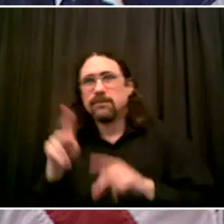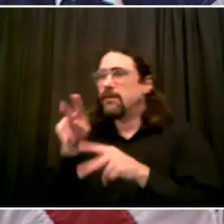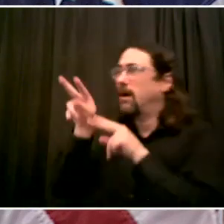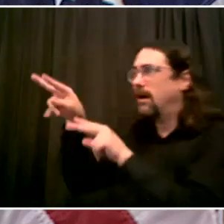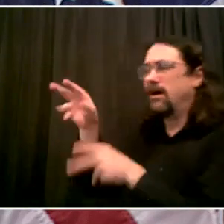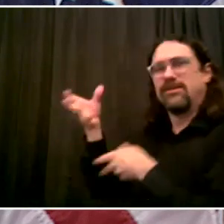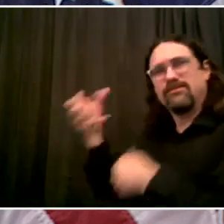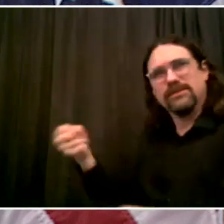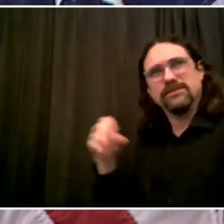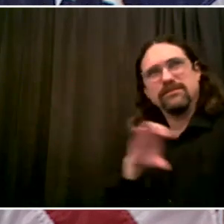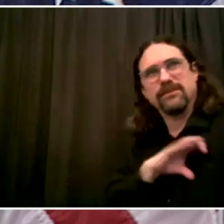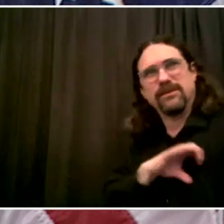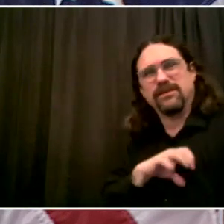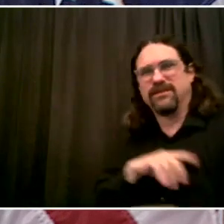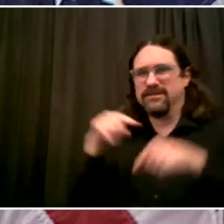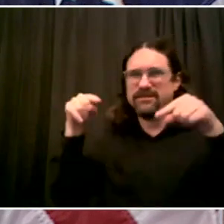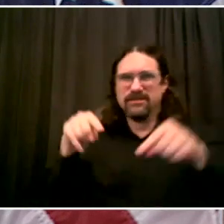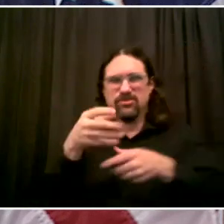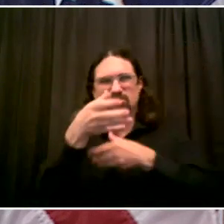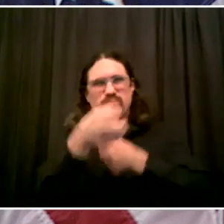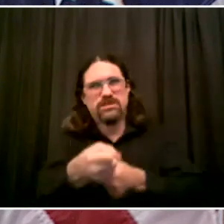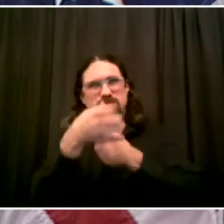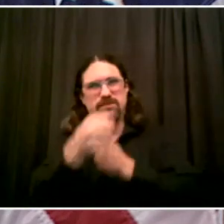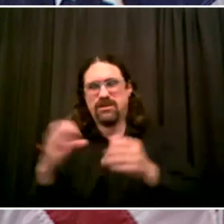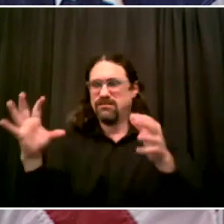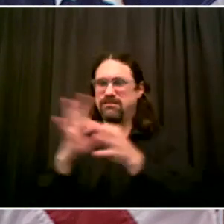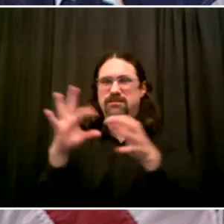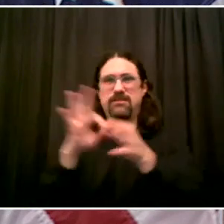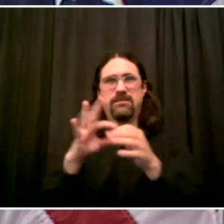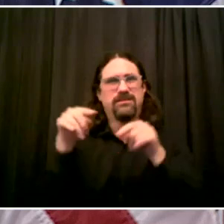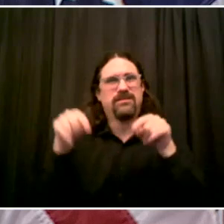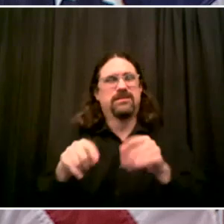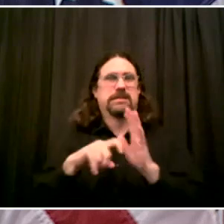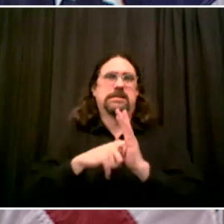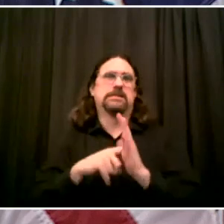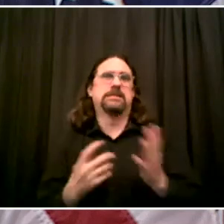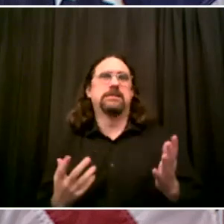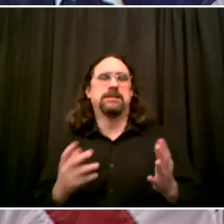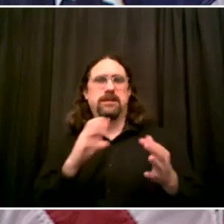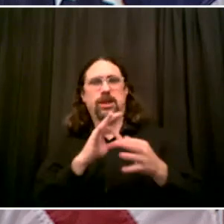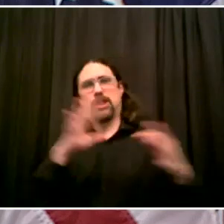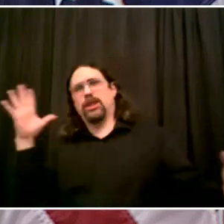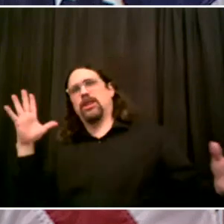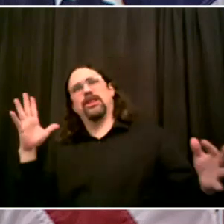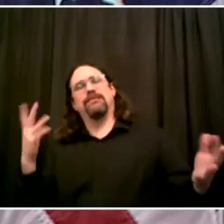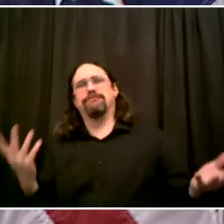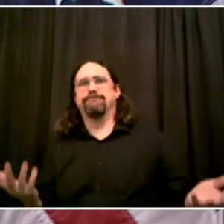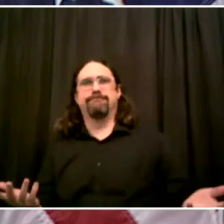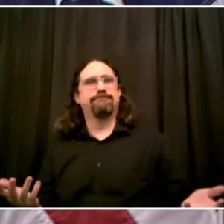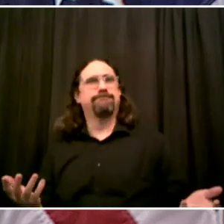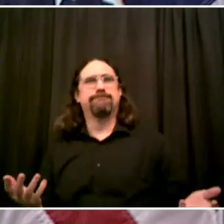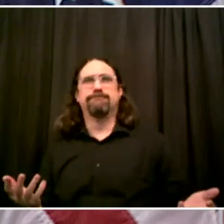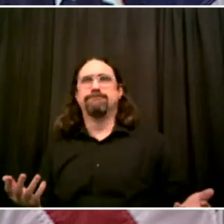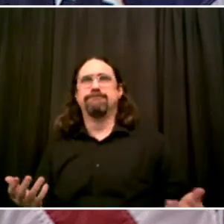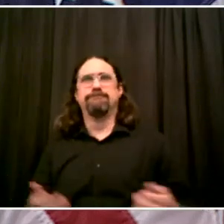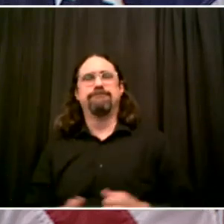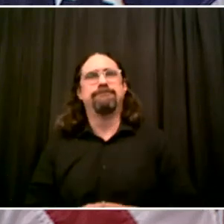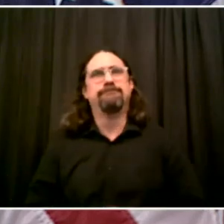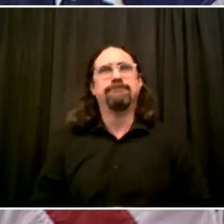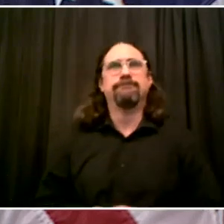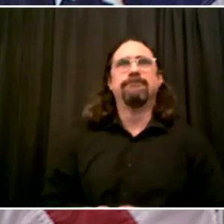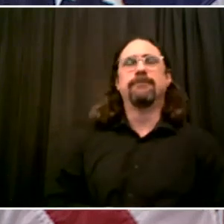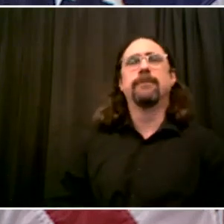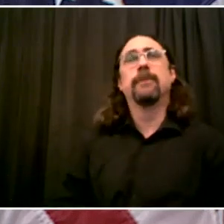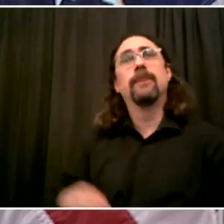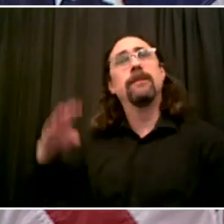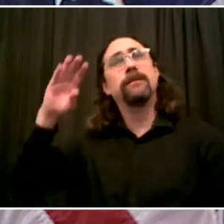if they start to experience something differently. Young men came up to me over the years and told me how different it was to not be stopped all the